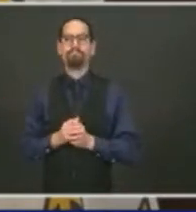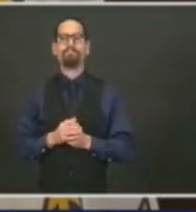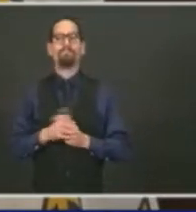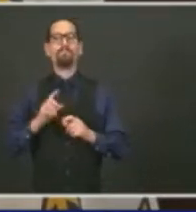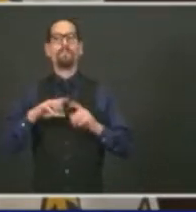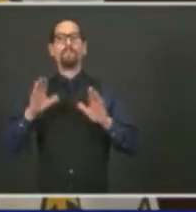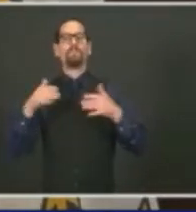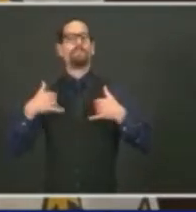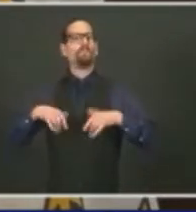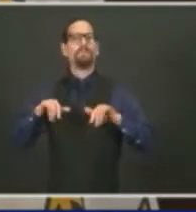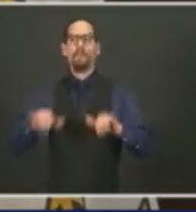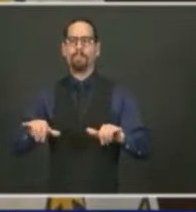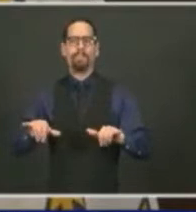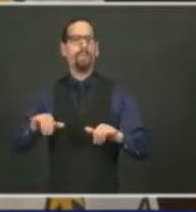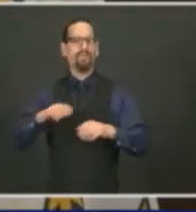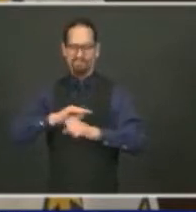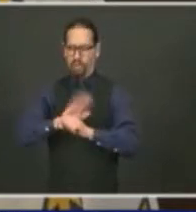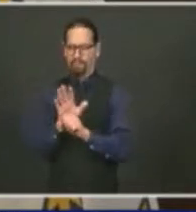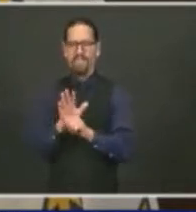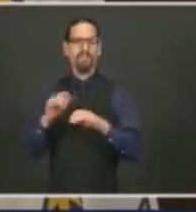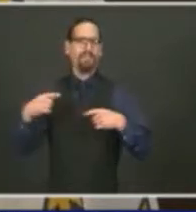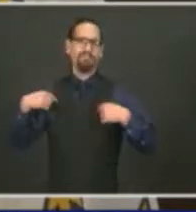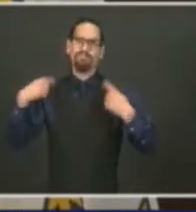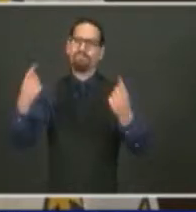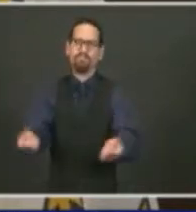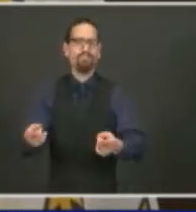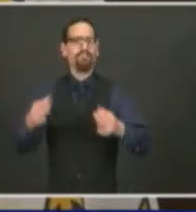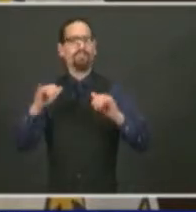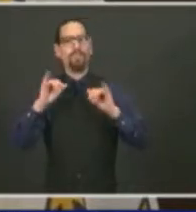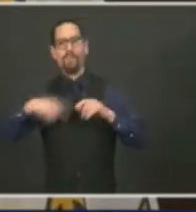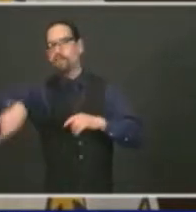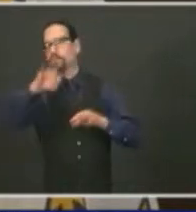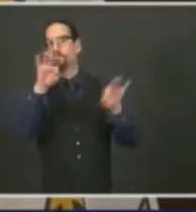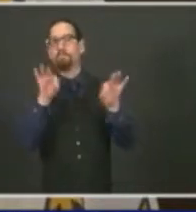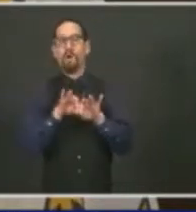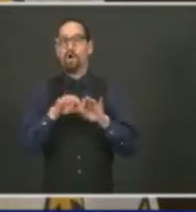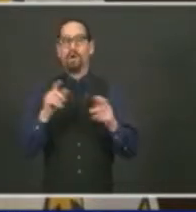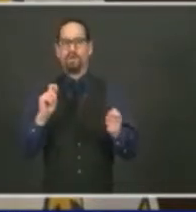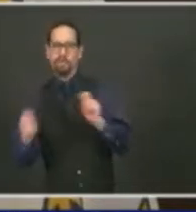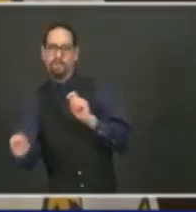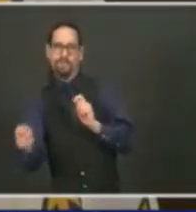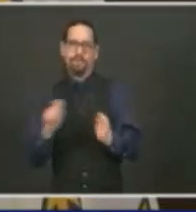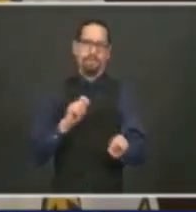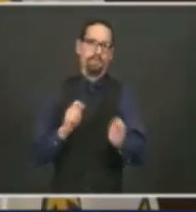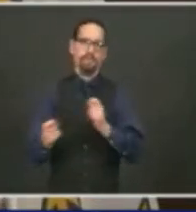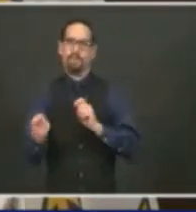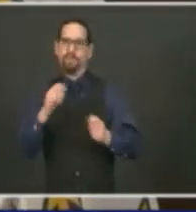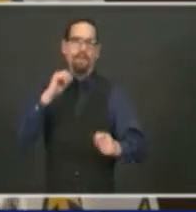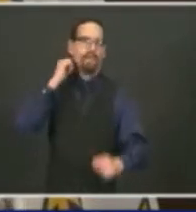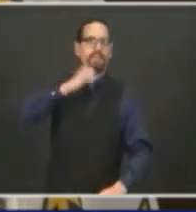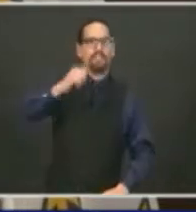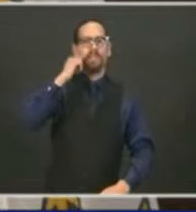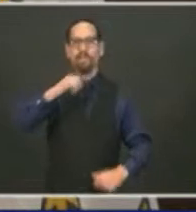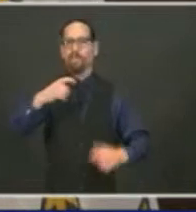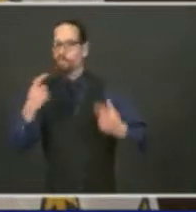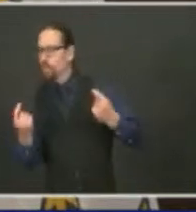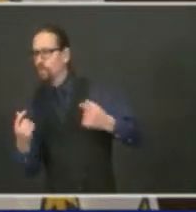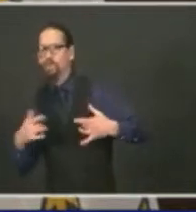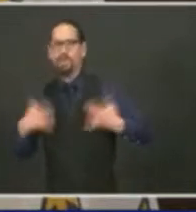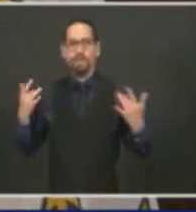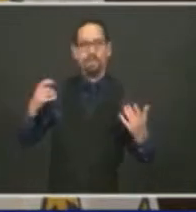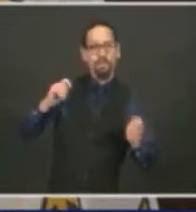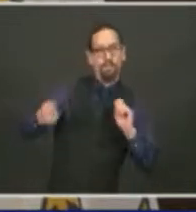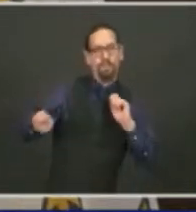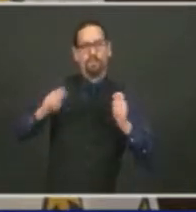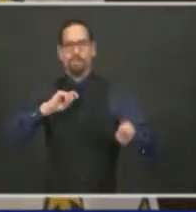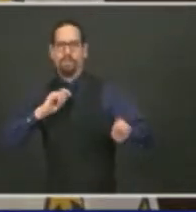which is what all of you have also done. We're adapting, we're being nimble and flexible and adjusting to circumstances as they change. And as everyone